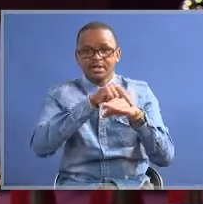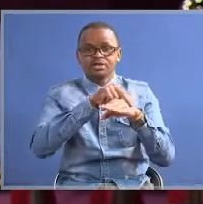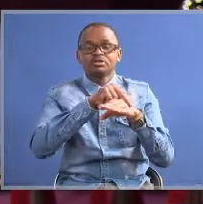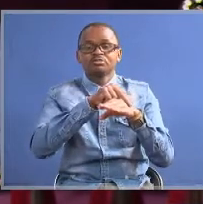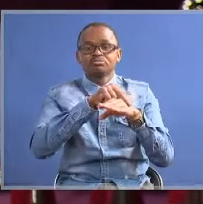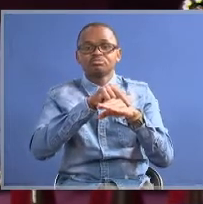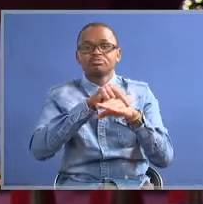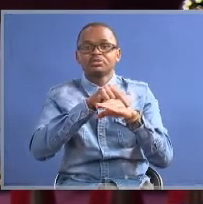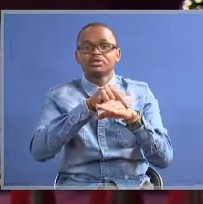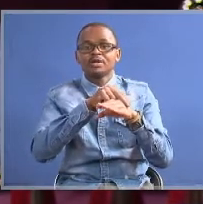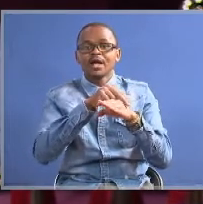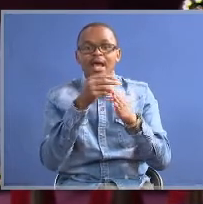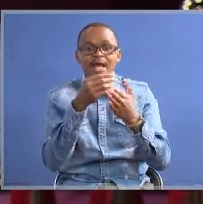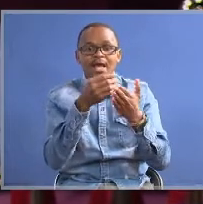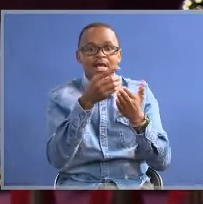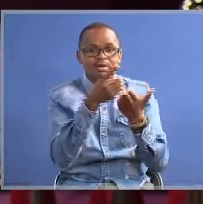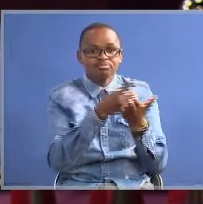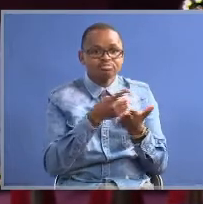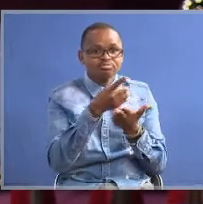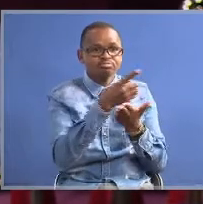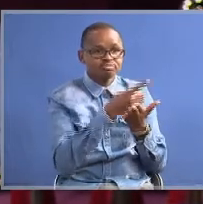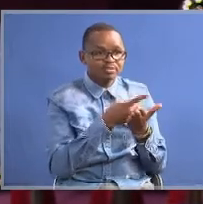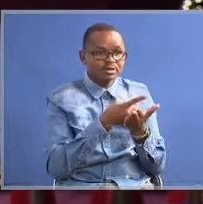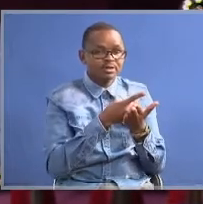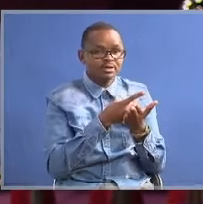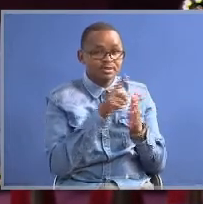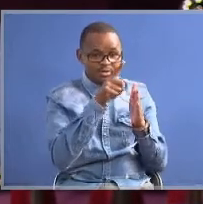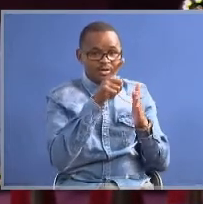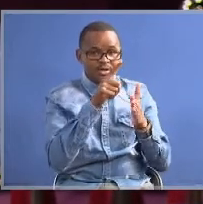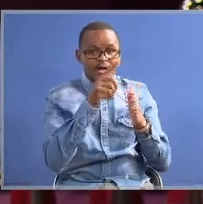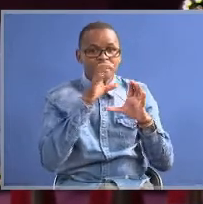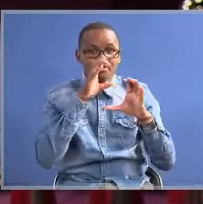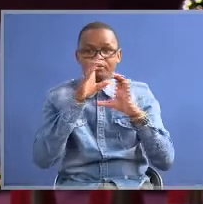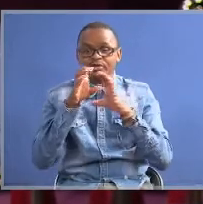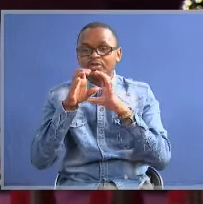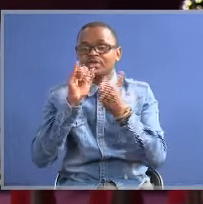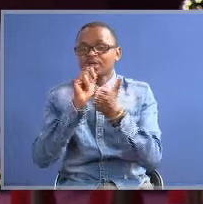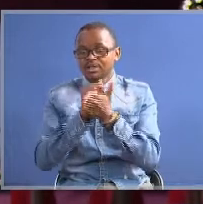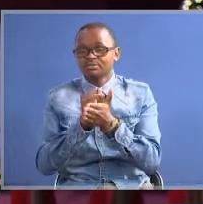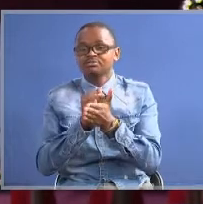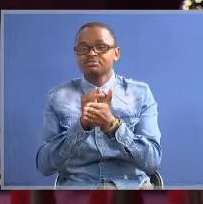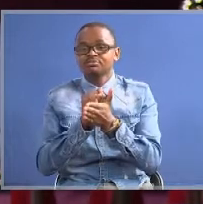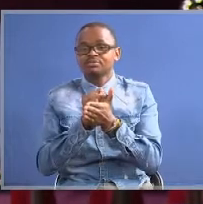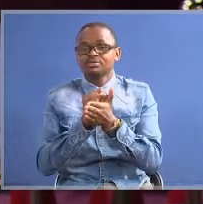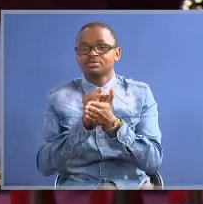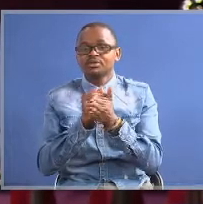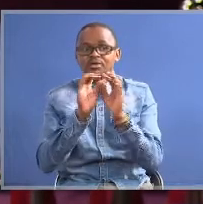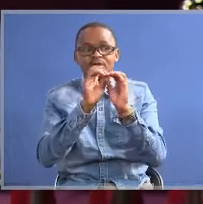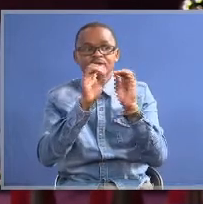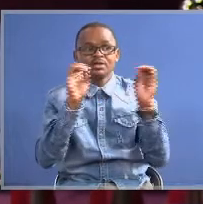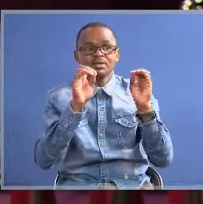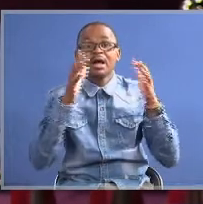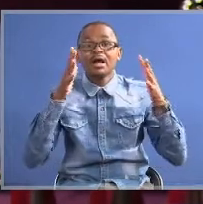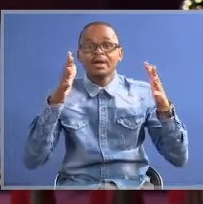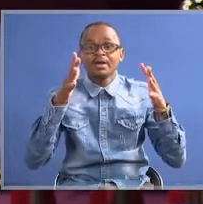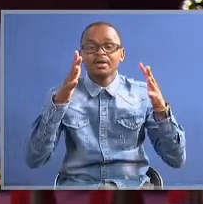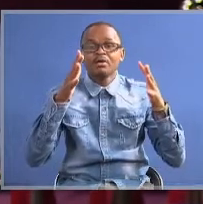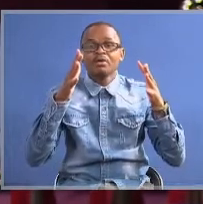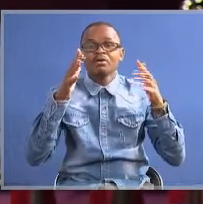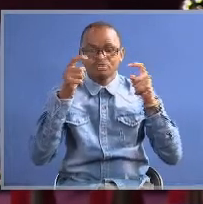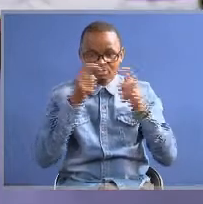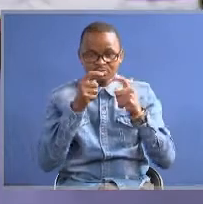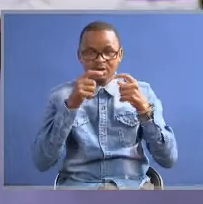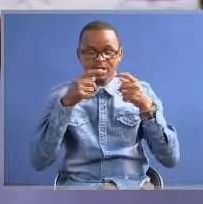conversation. A conversation, Your Excellency, where there is no greater or smaller